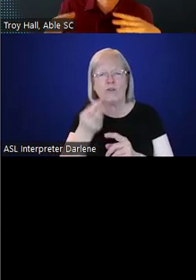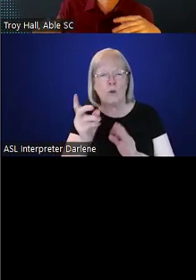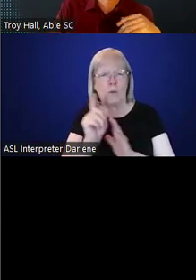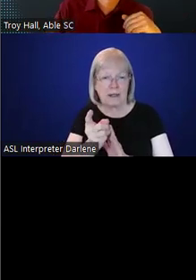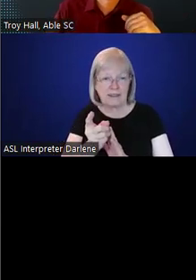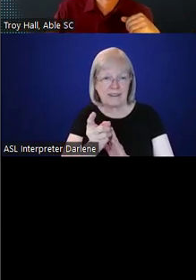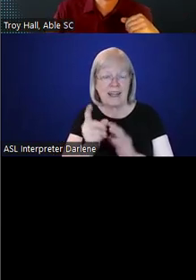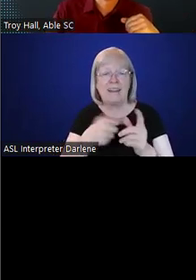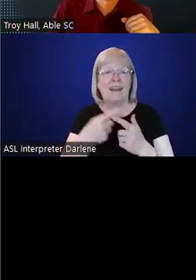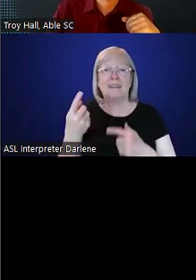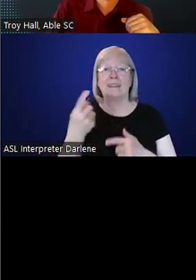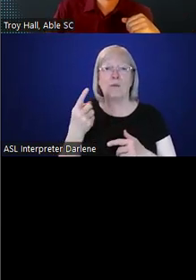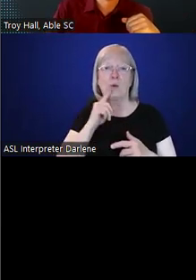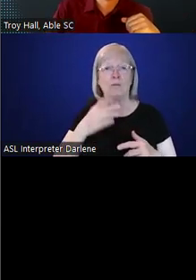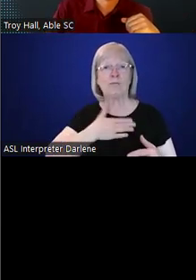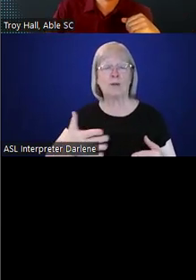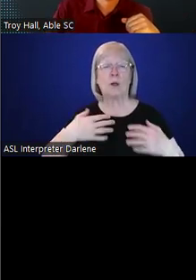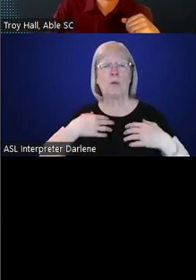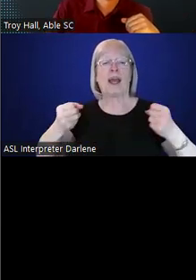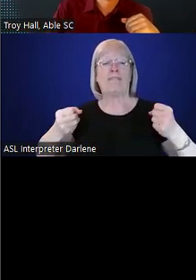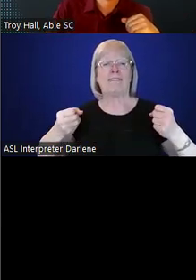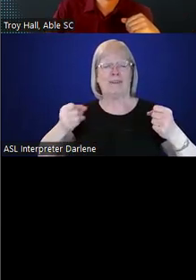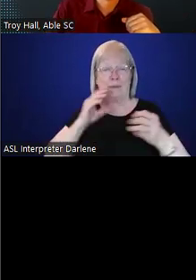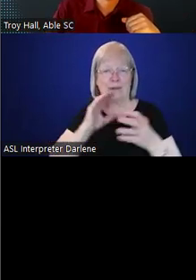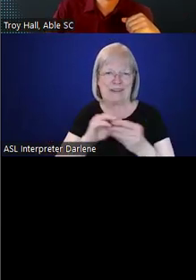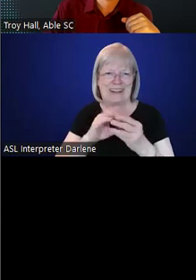brave soul is going to share their knowledge.